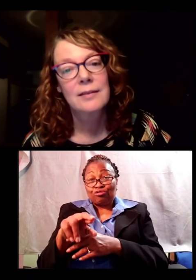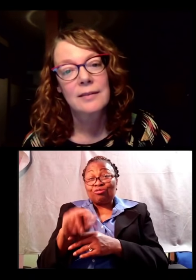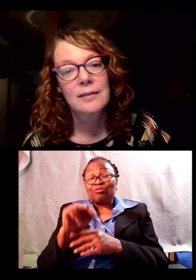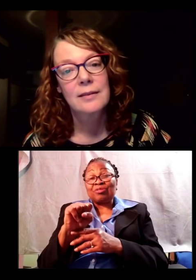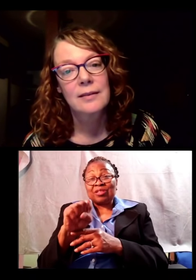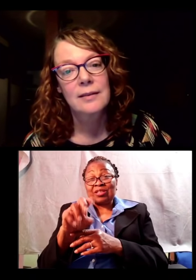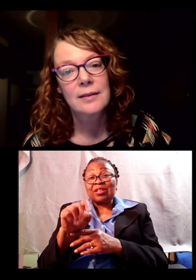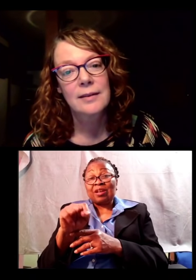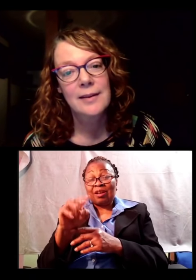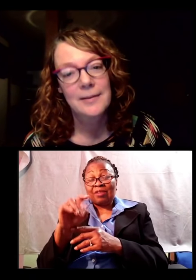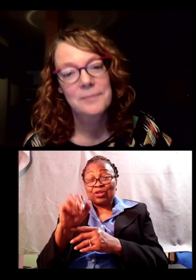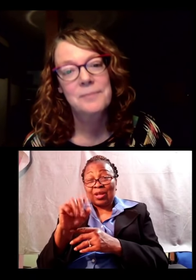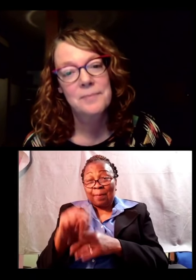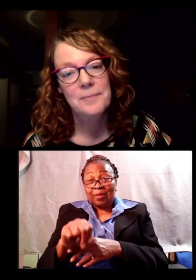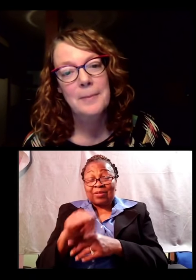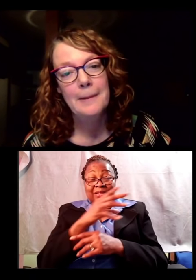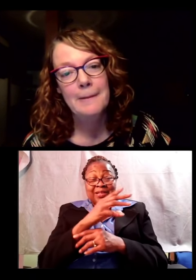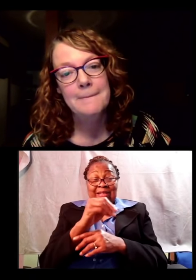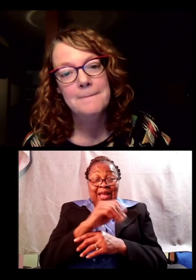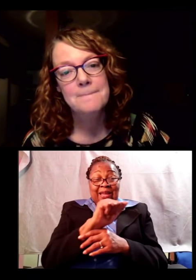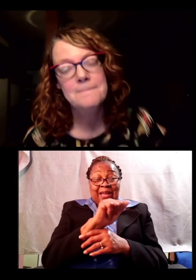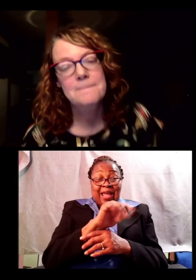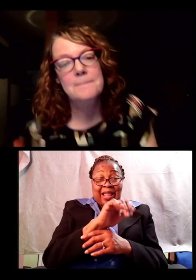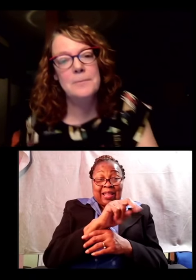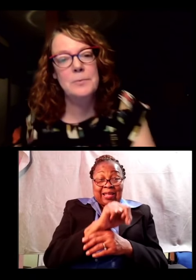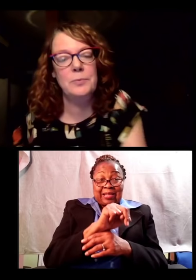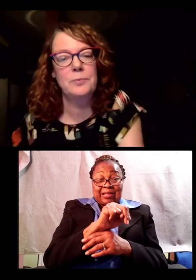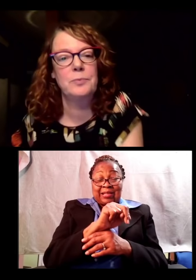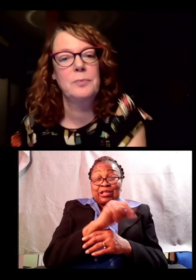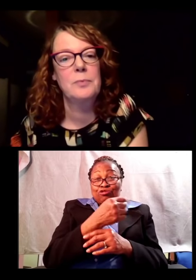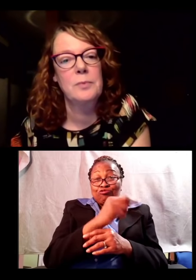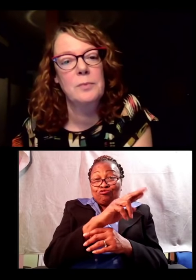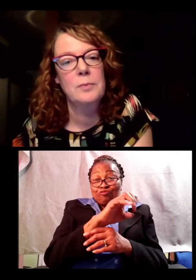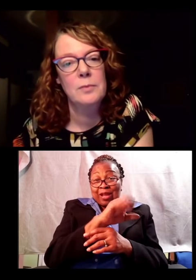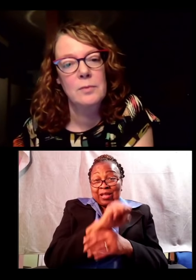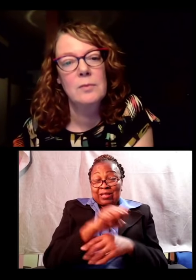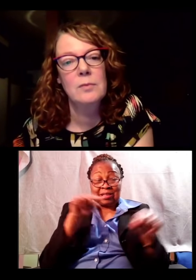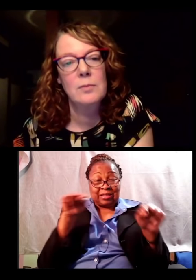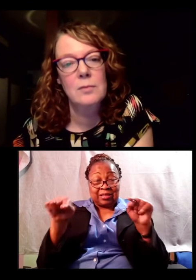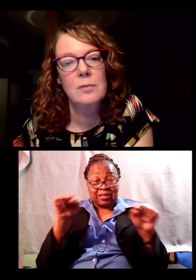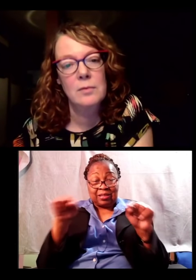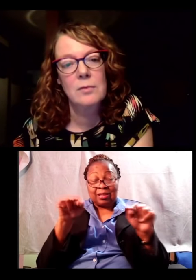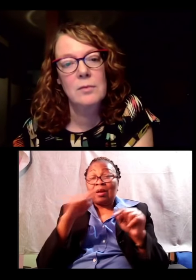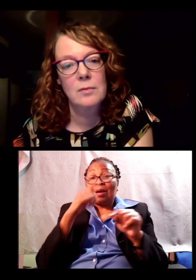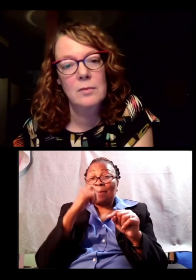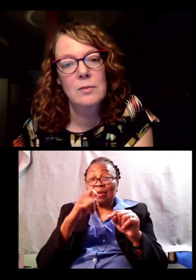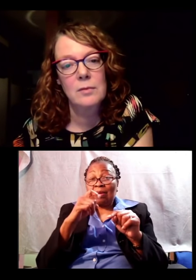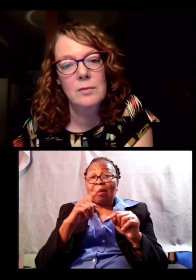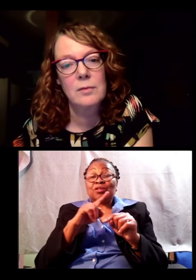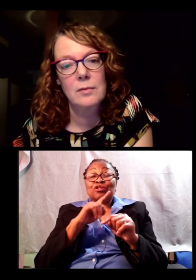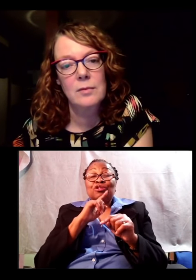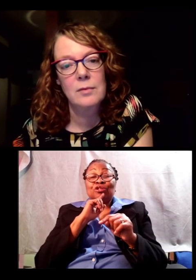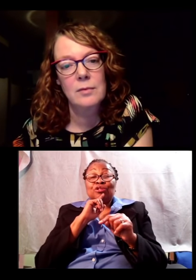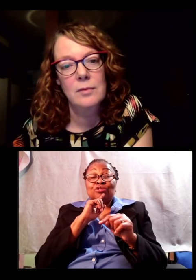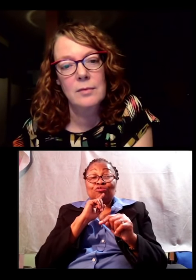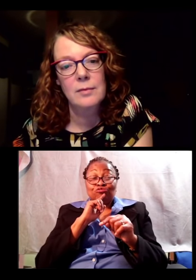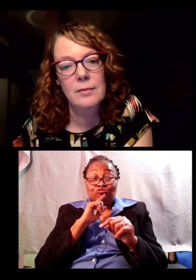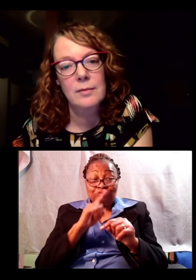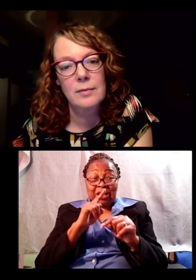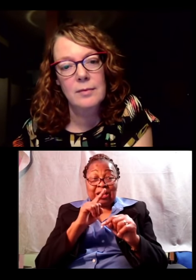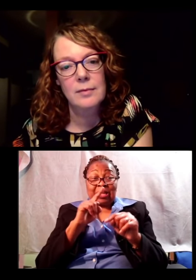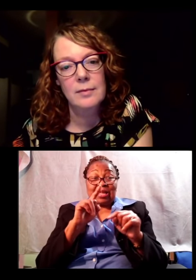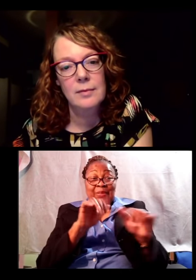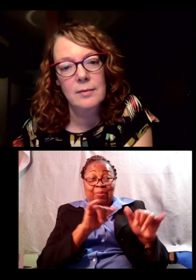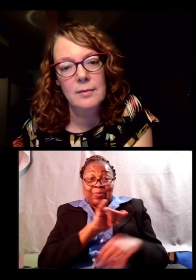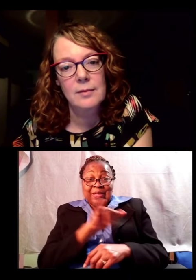called Alias Grace. Because the same real historical figure appears in both of them. And